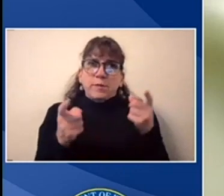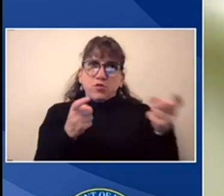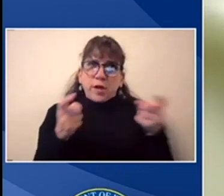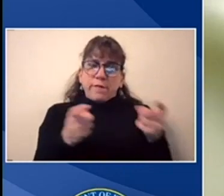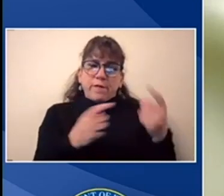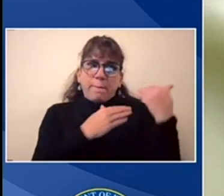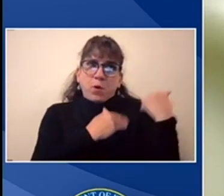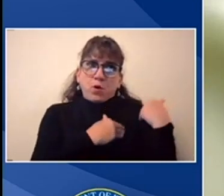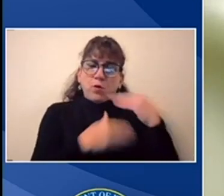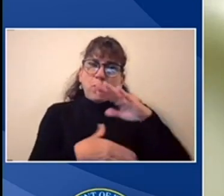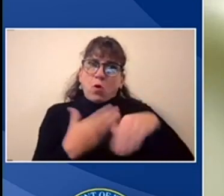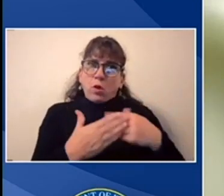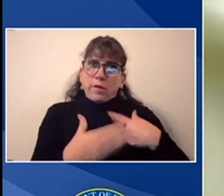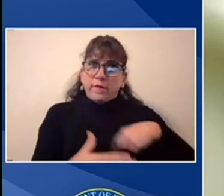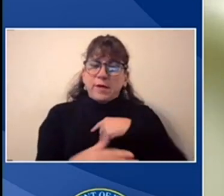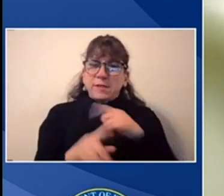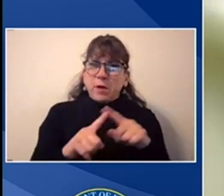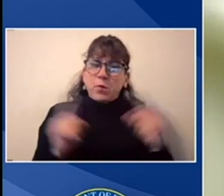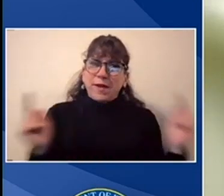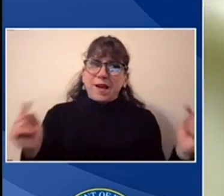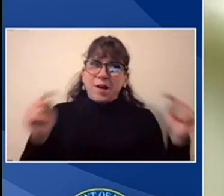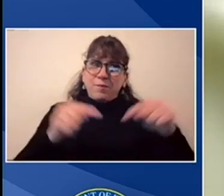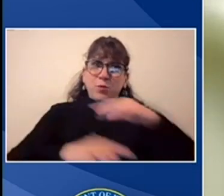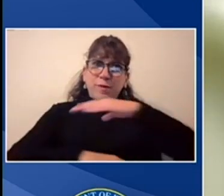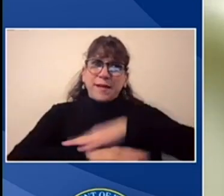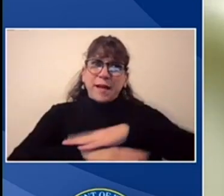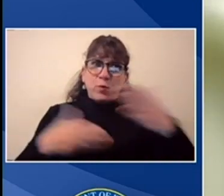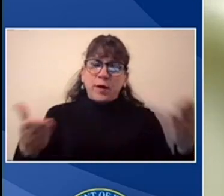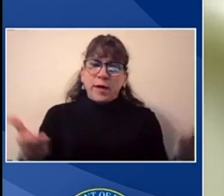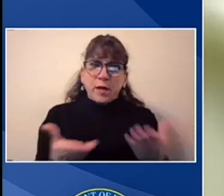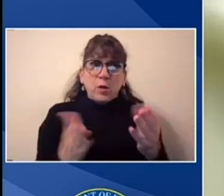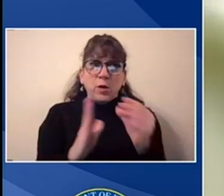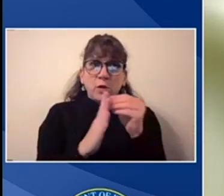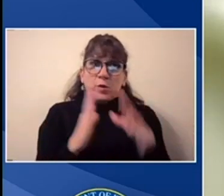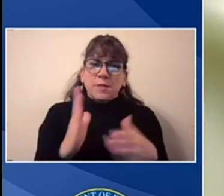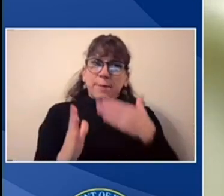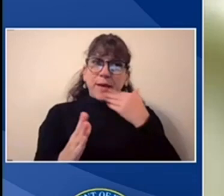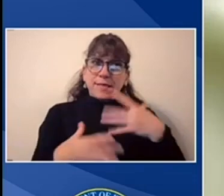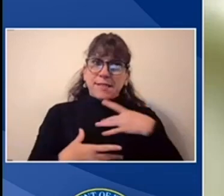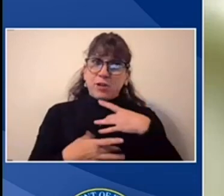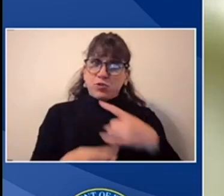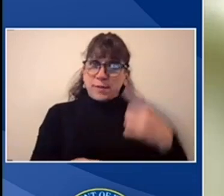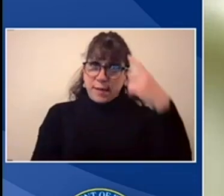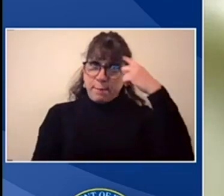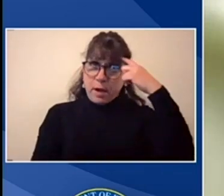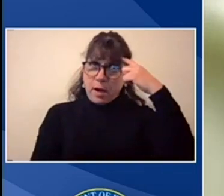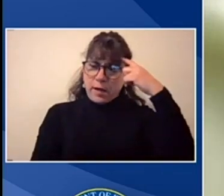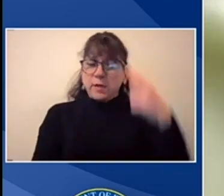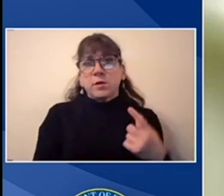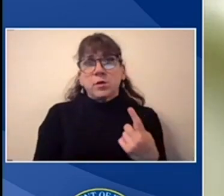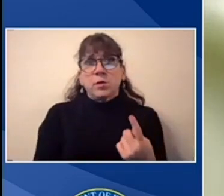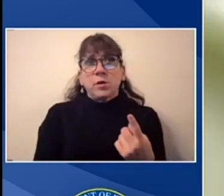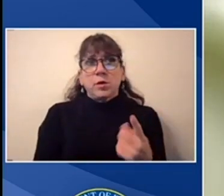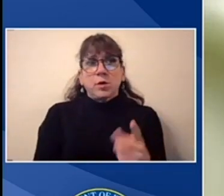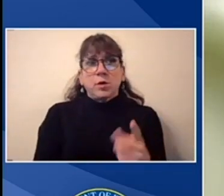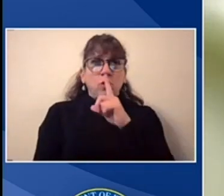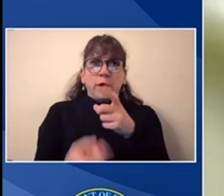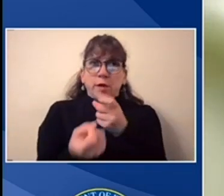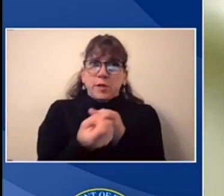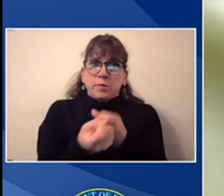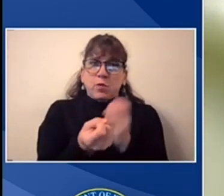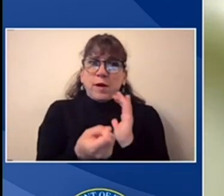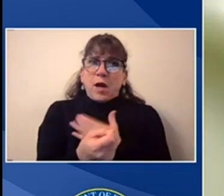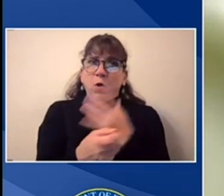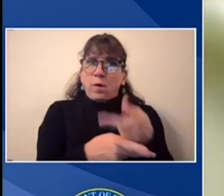However, we all come to the table here with the students' best interests in mind. And so in order to truly support our